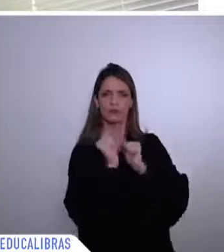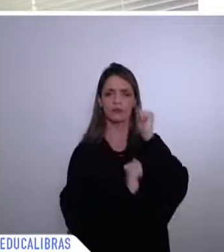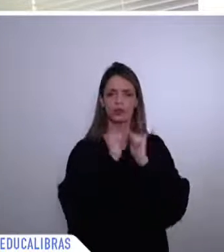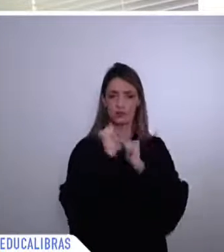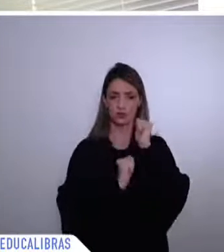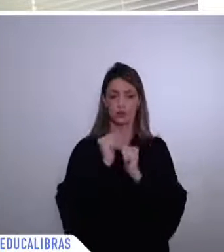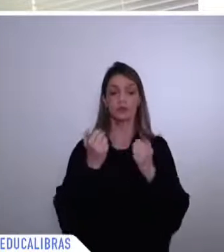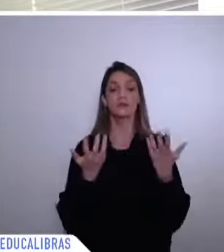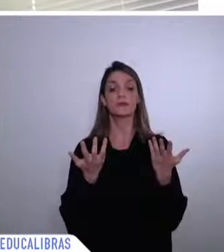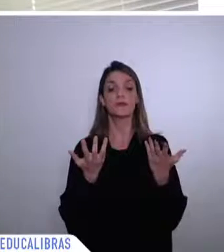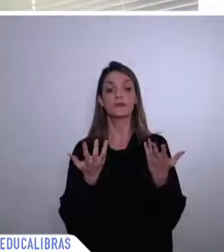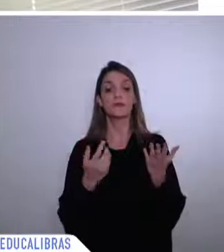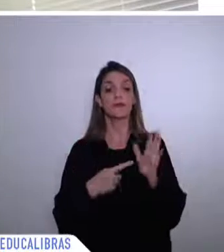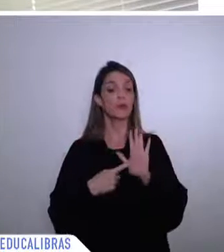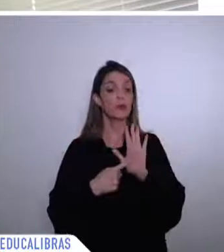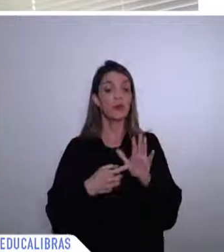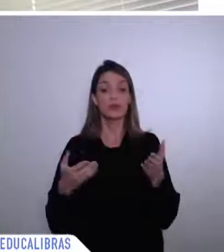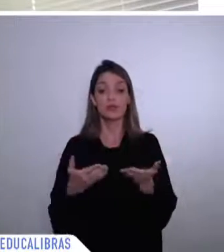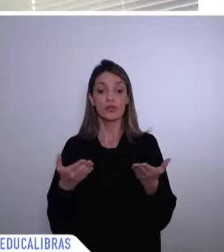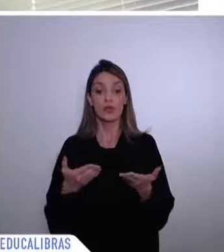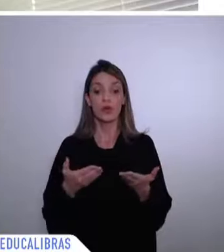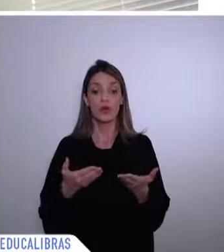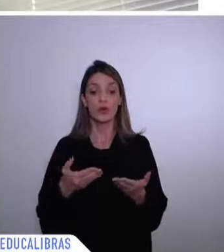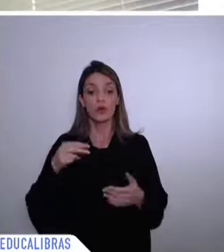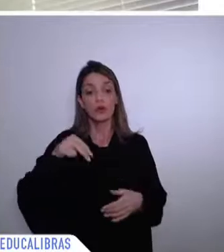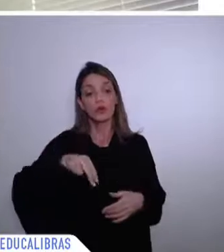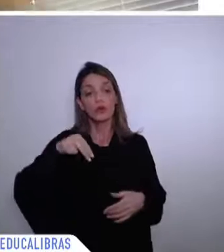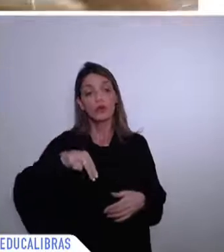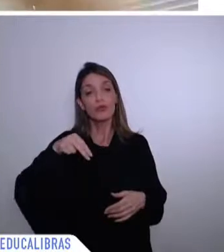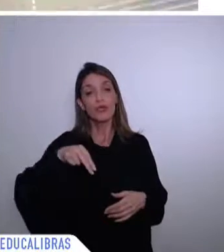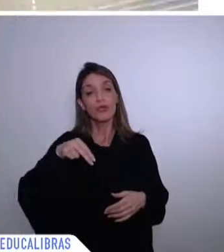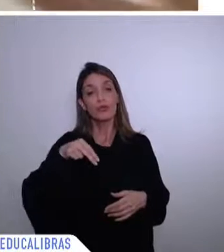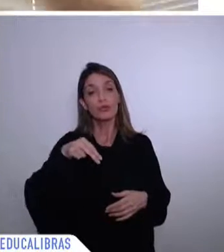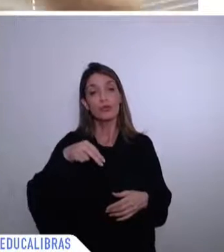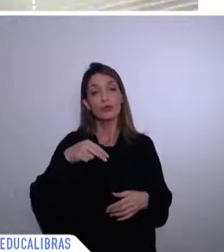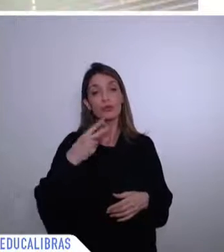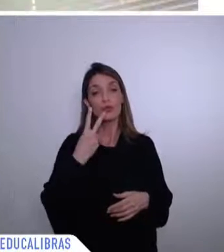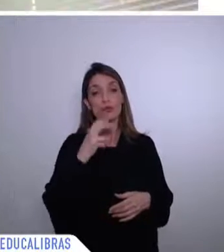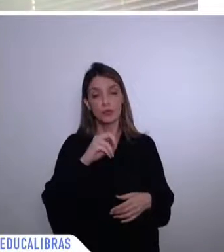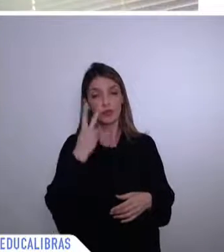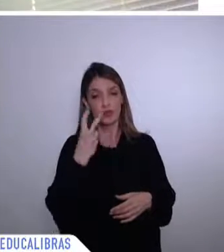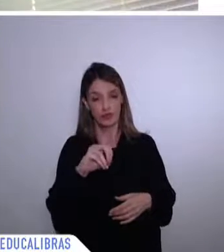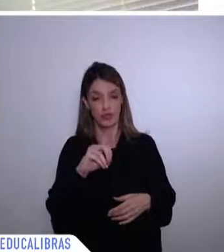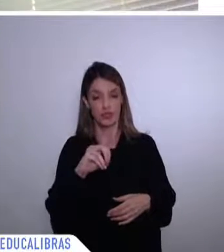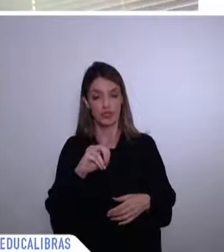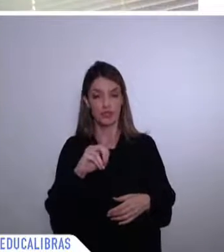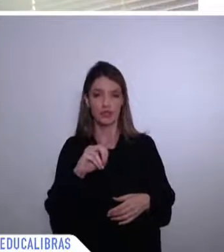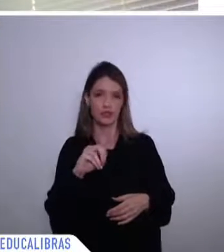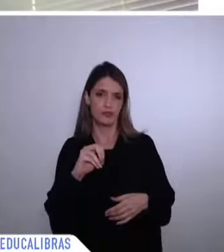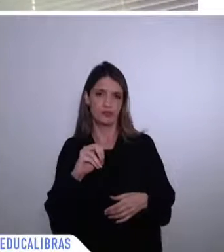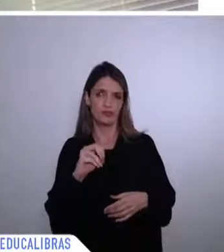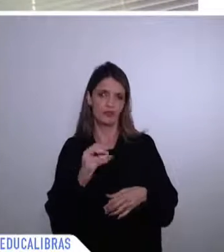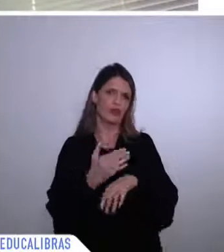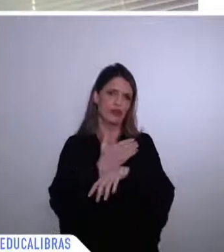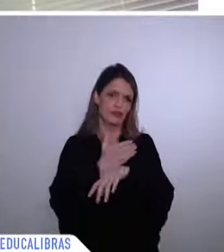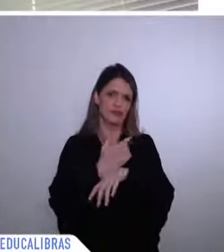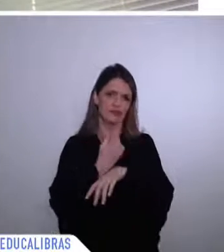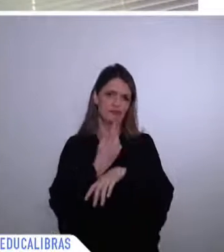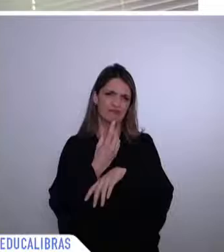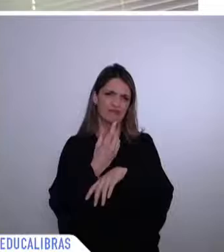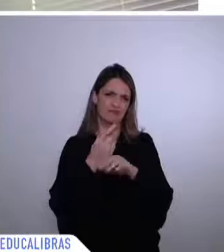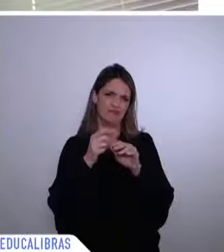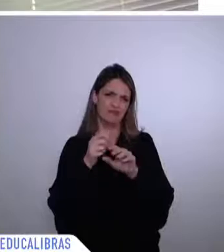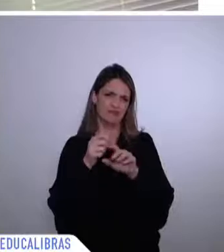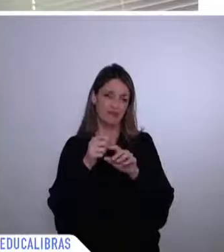by the fourth industrial revolution. And when we bring that to November, early November 2020, under